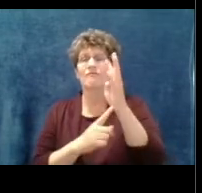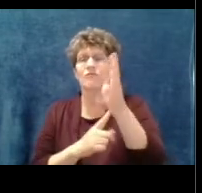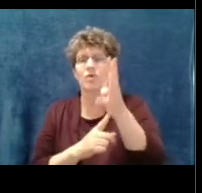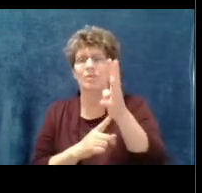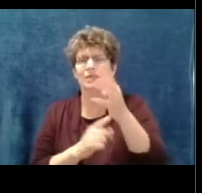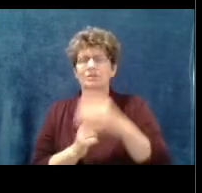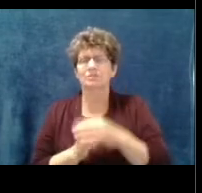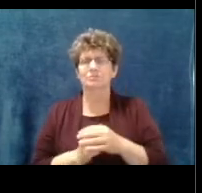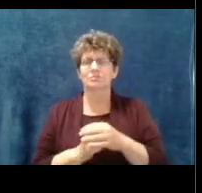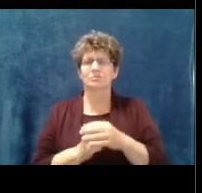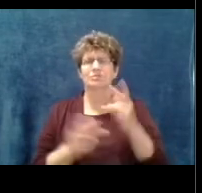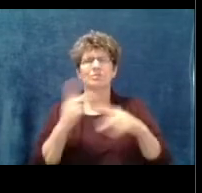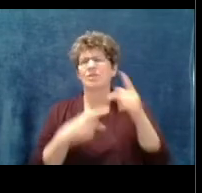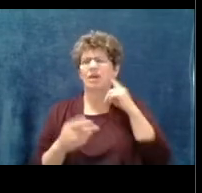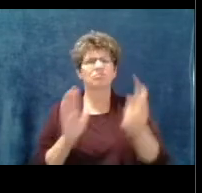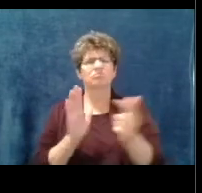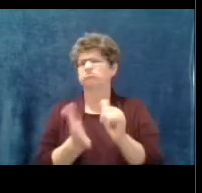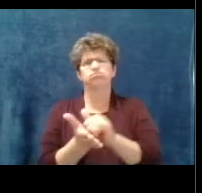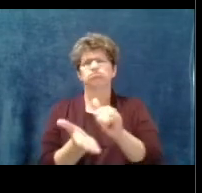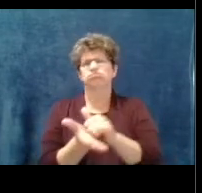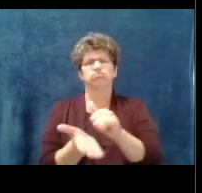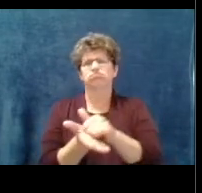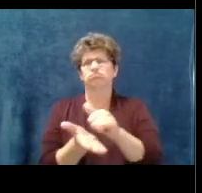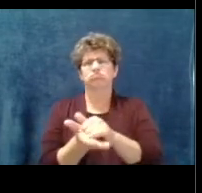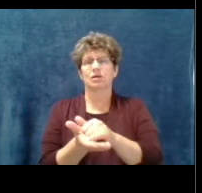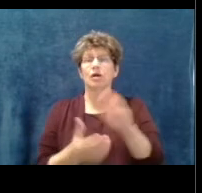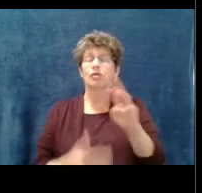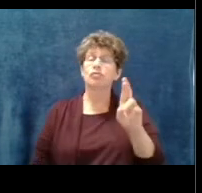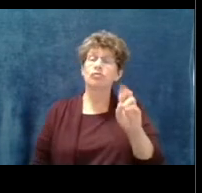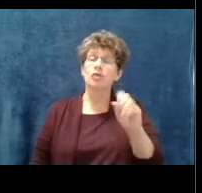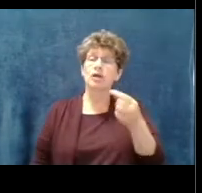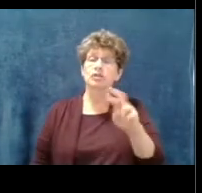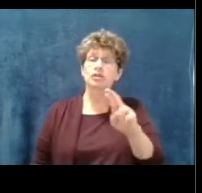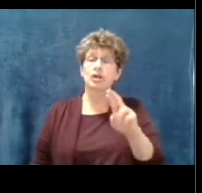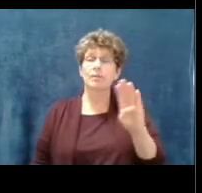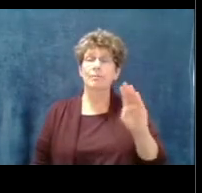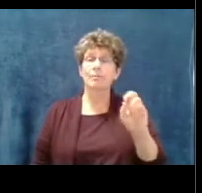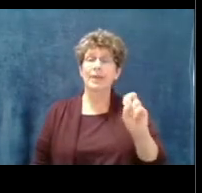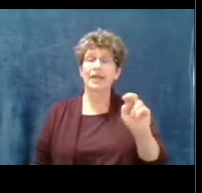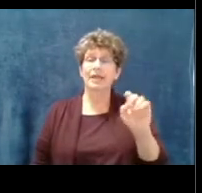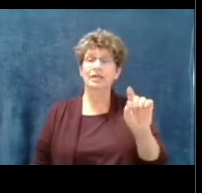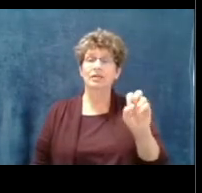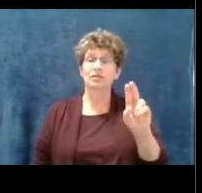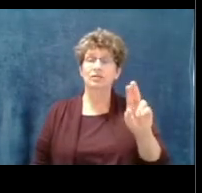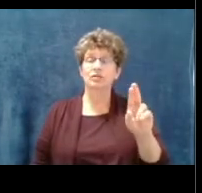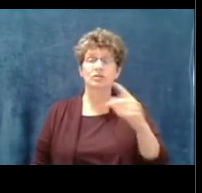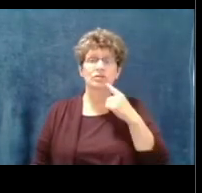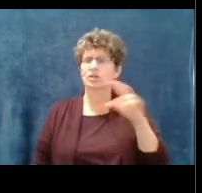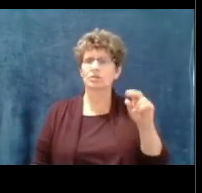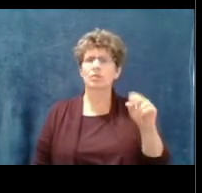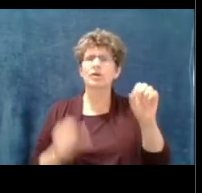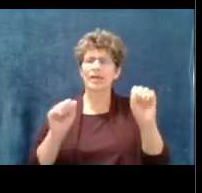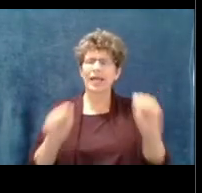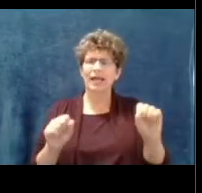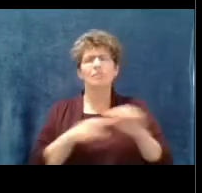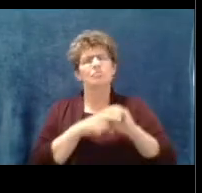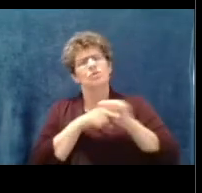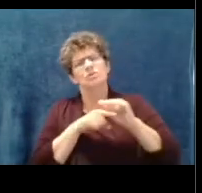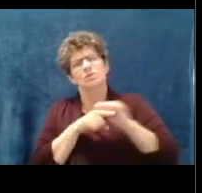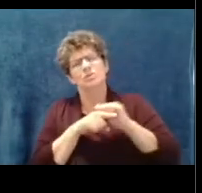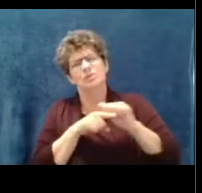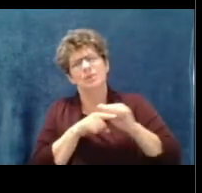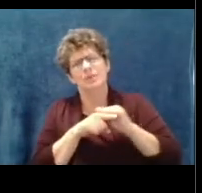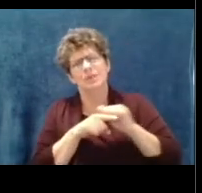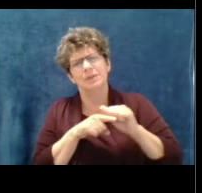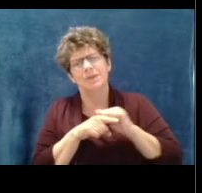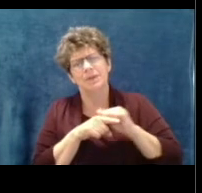months training, analyzing his running. And this, folks, was a game changer for the whole field. After this,